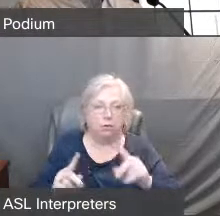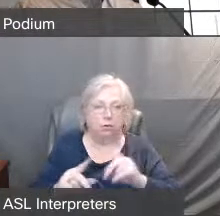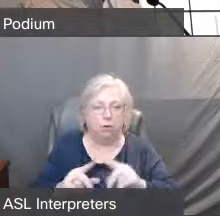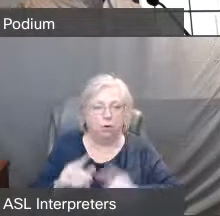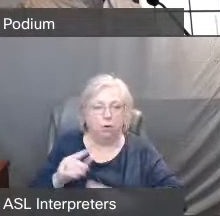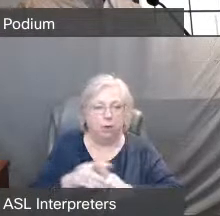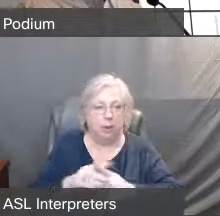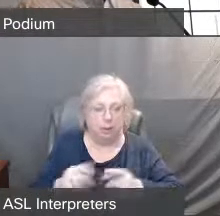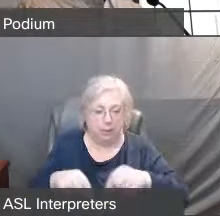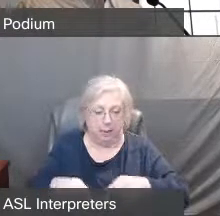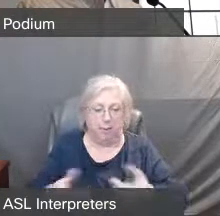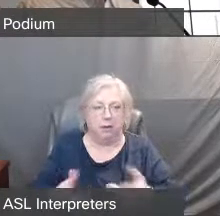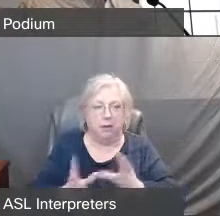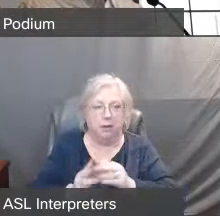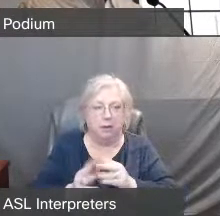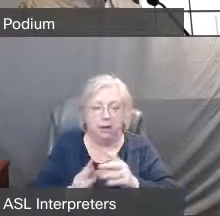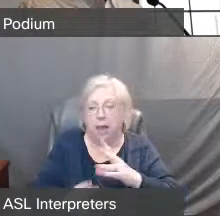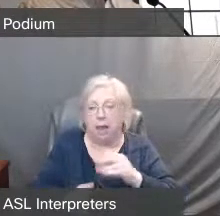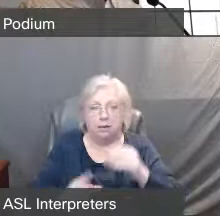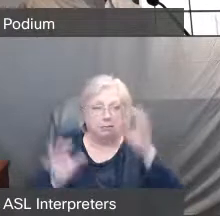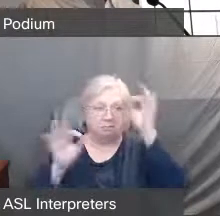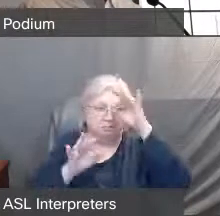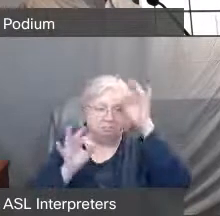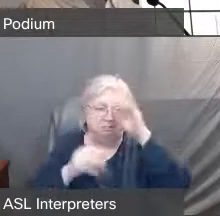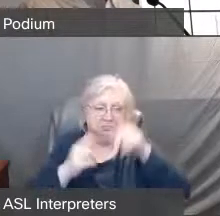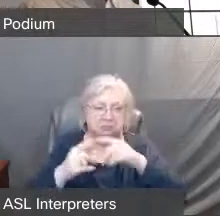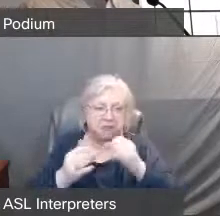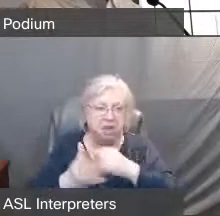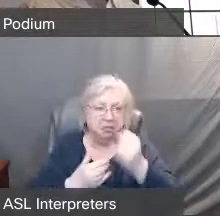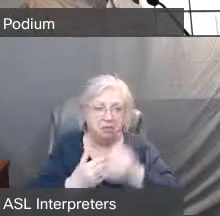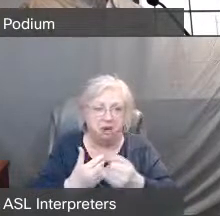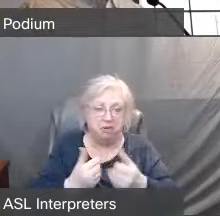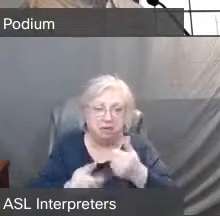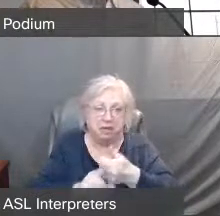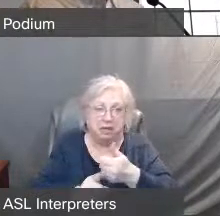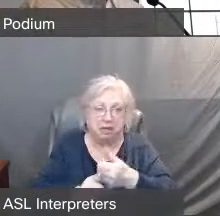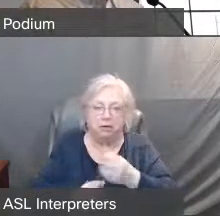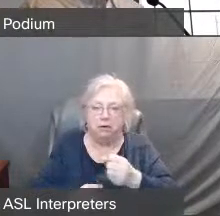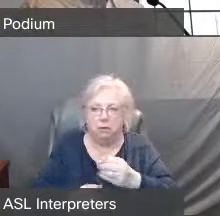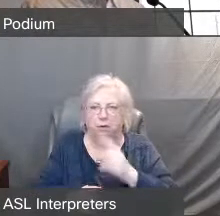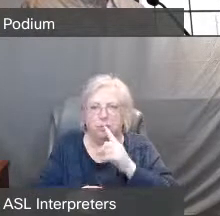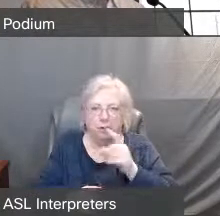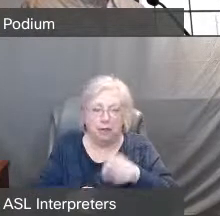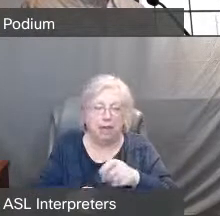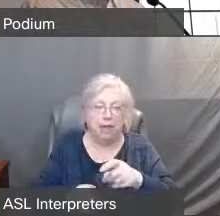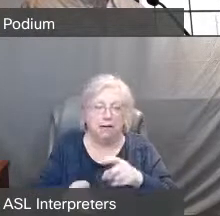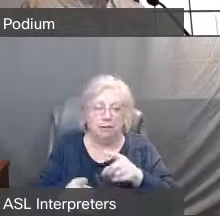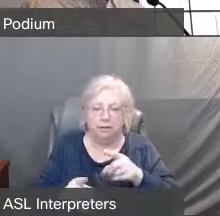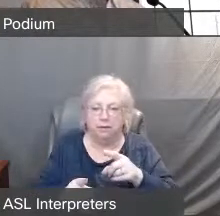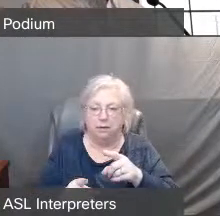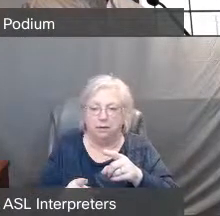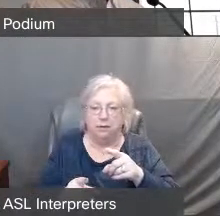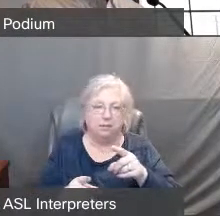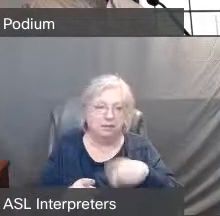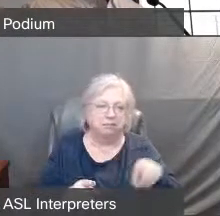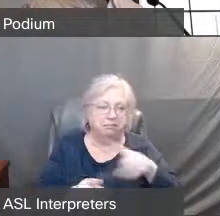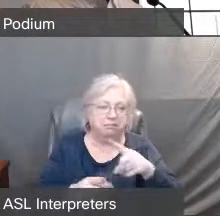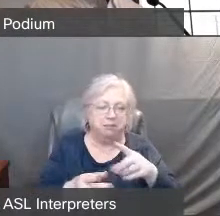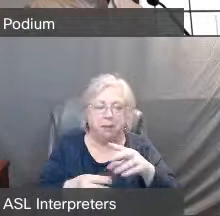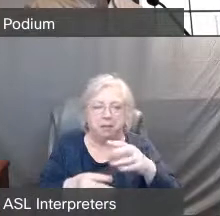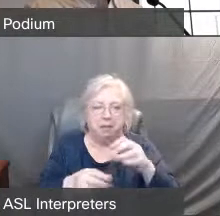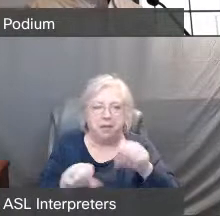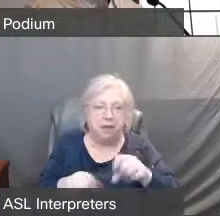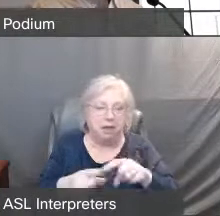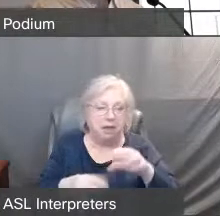they know the project. And so you certainly have discretion to vote, but I would just